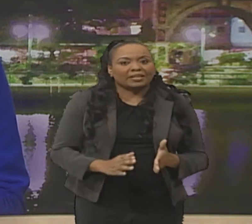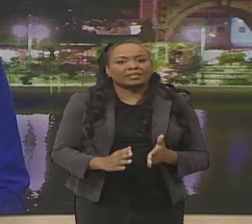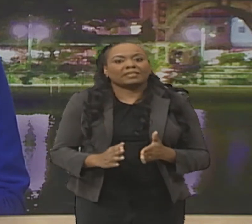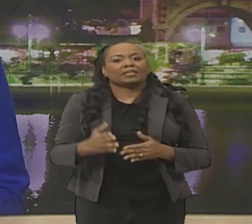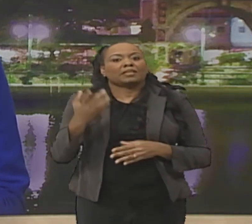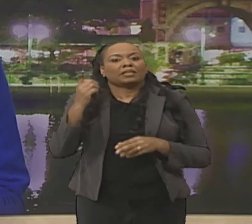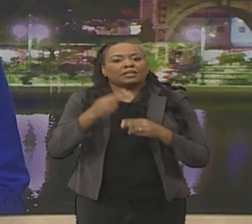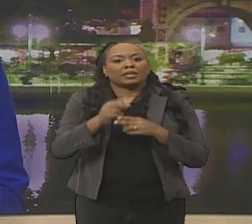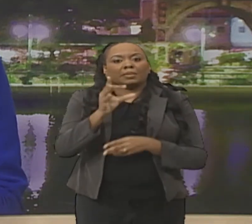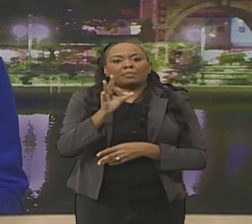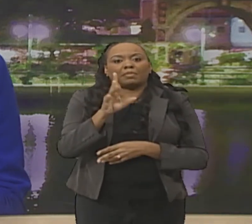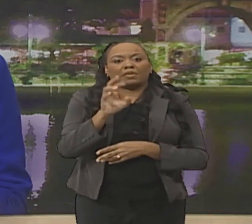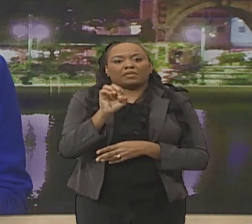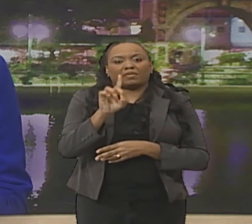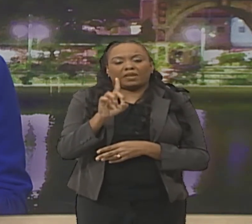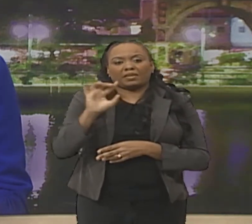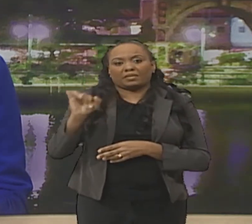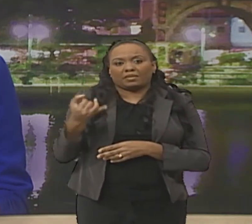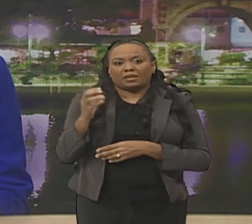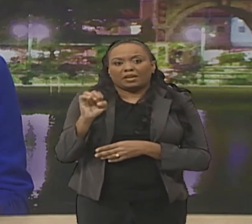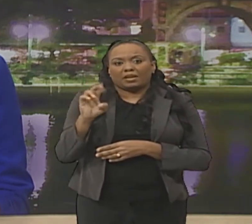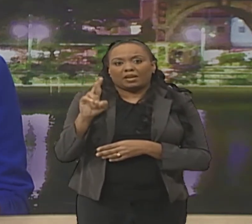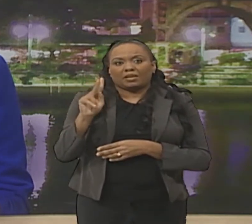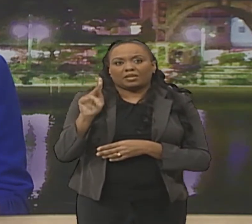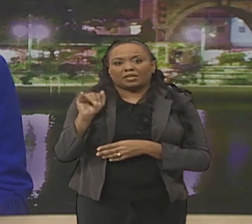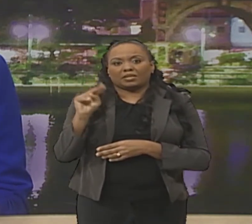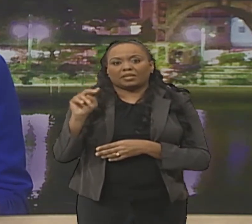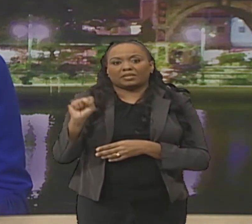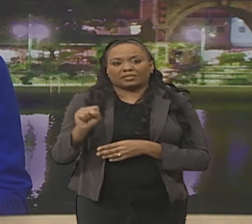songwriter Fred Jerkins III.